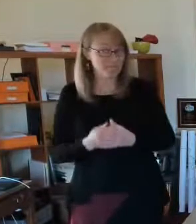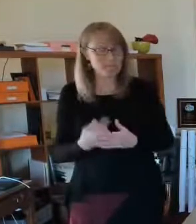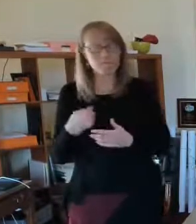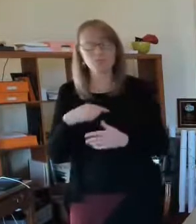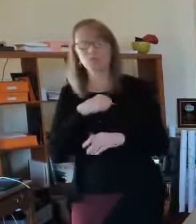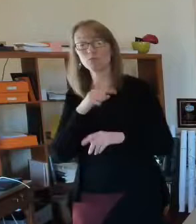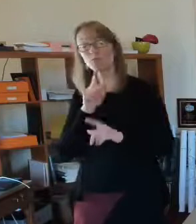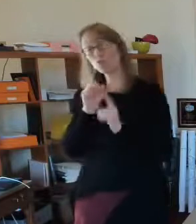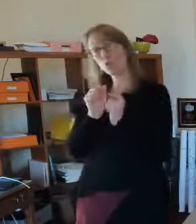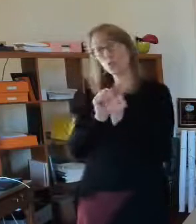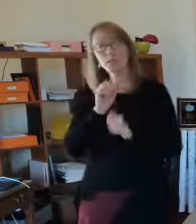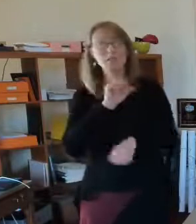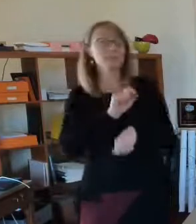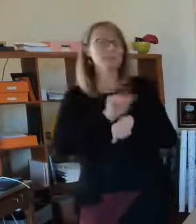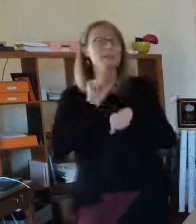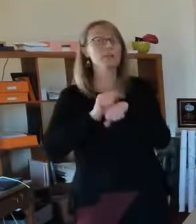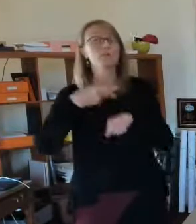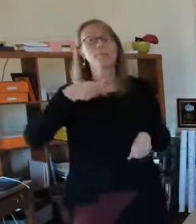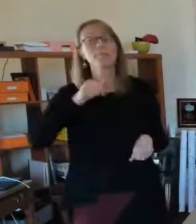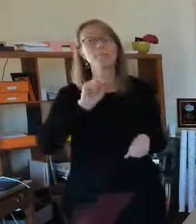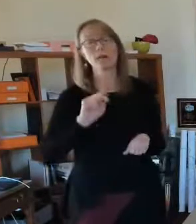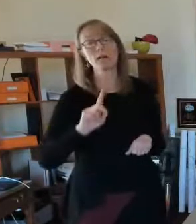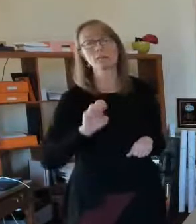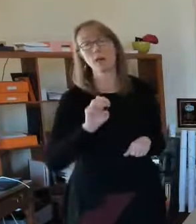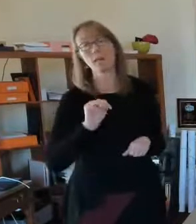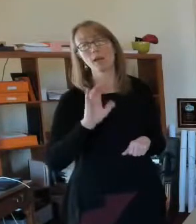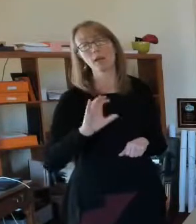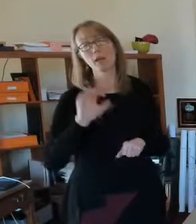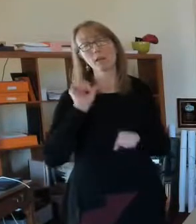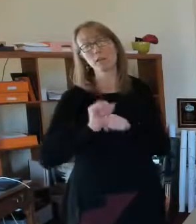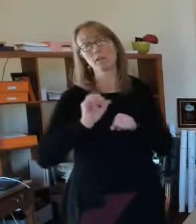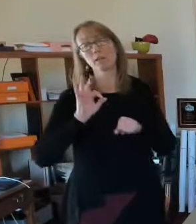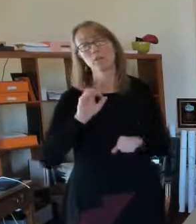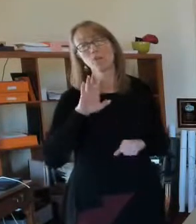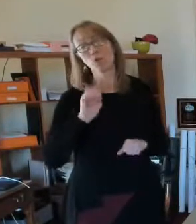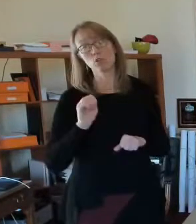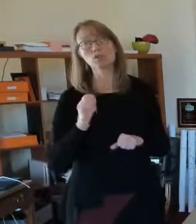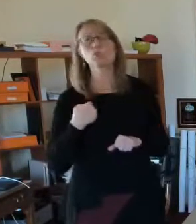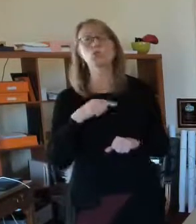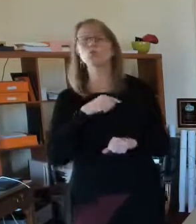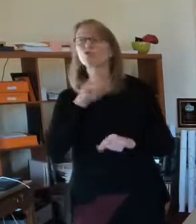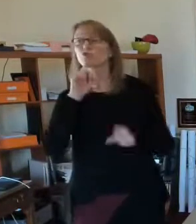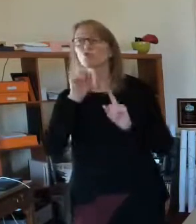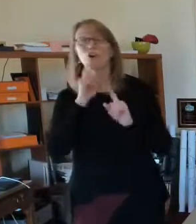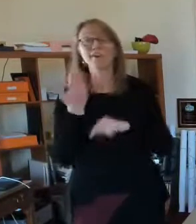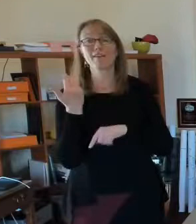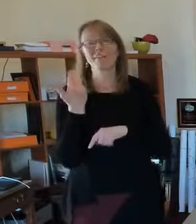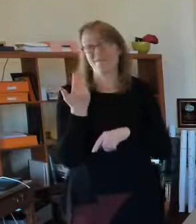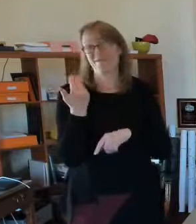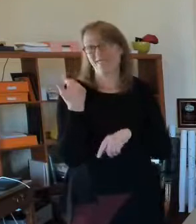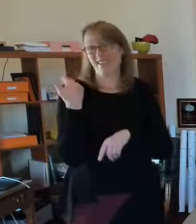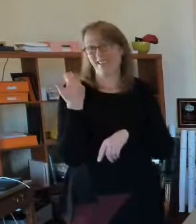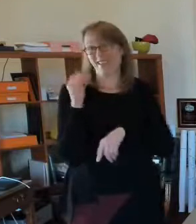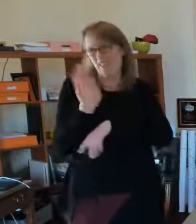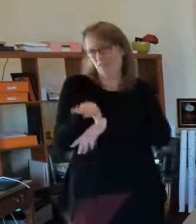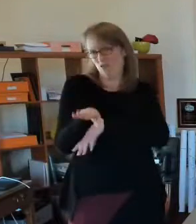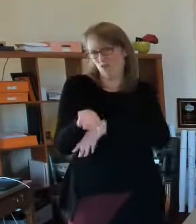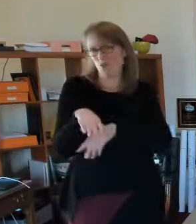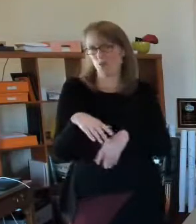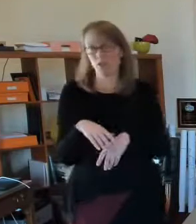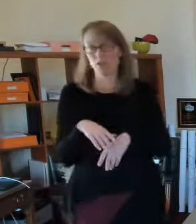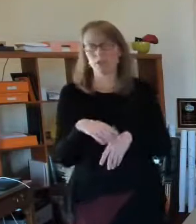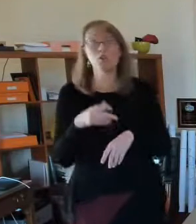We had a call yesterday afternoon. All the heads of all the hospitals, all the county executives in